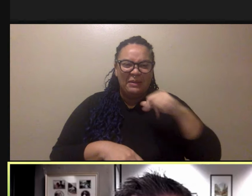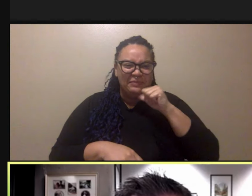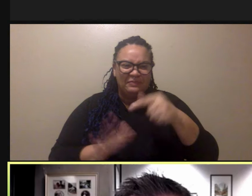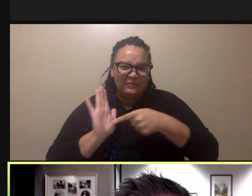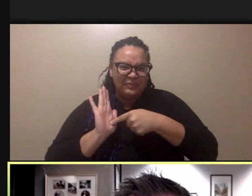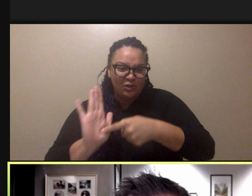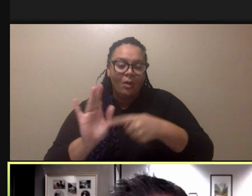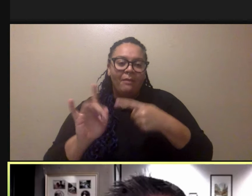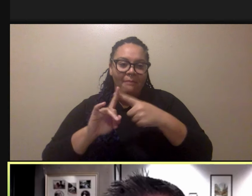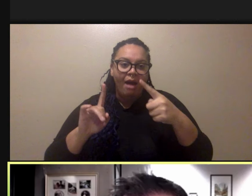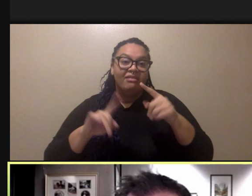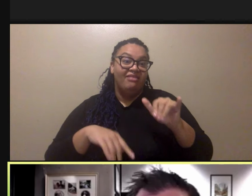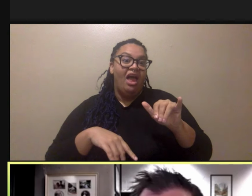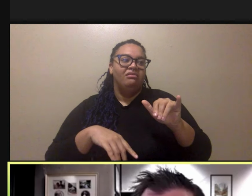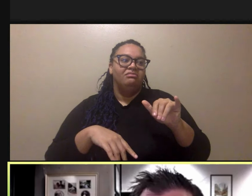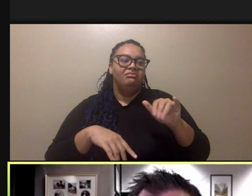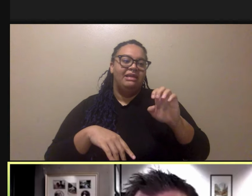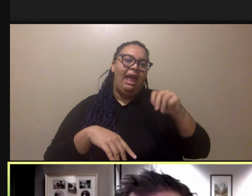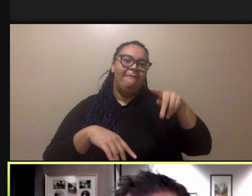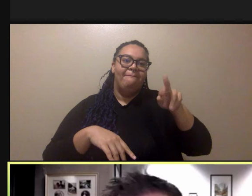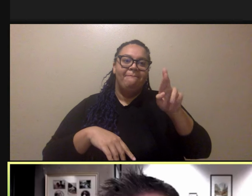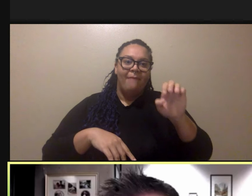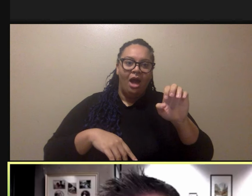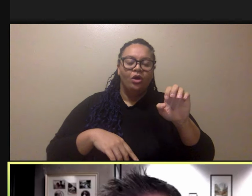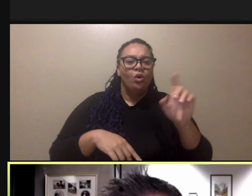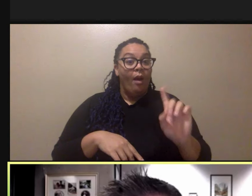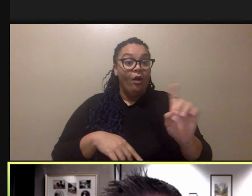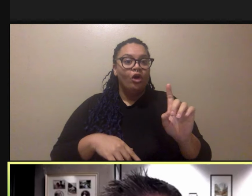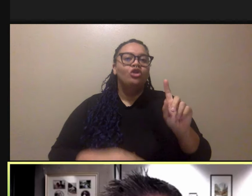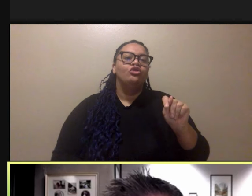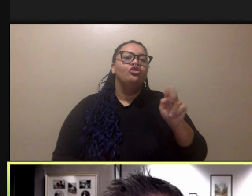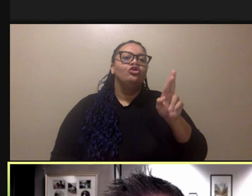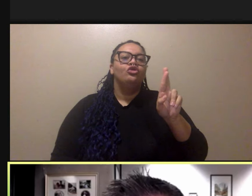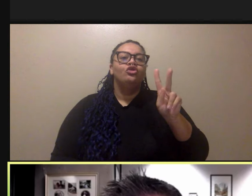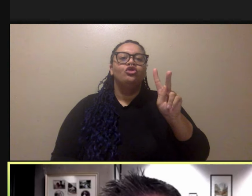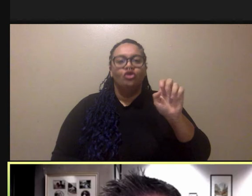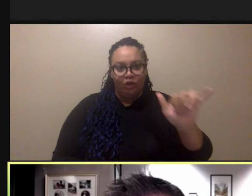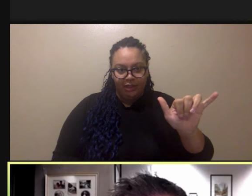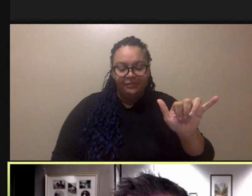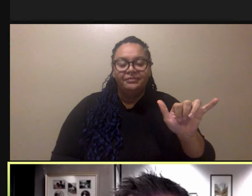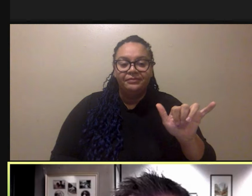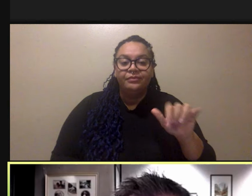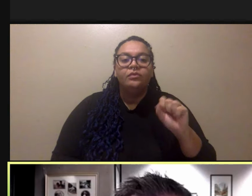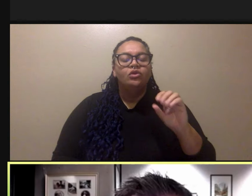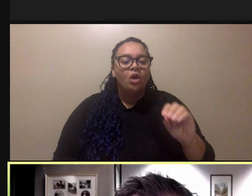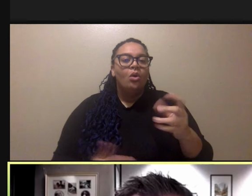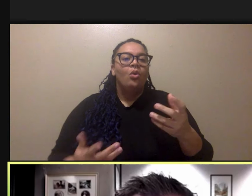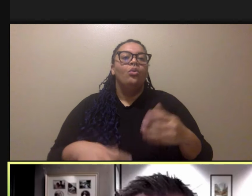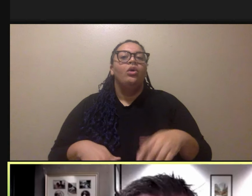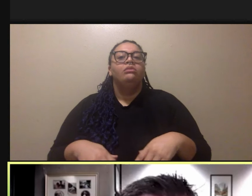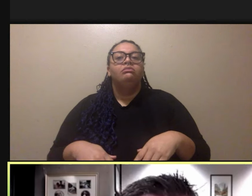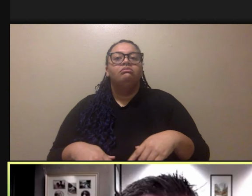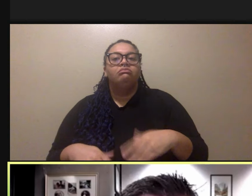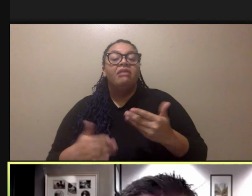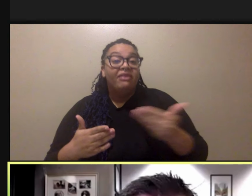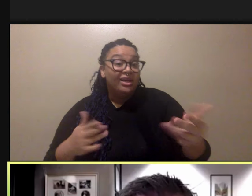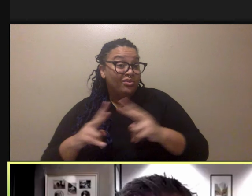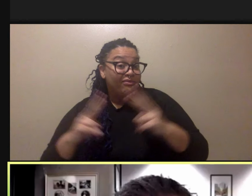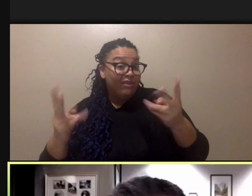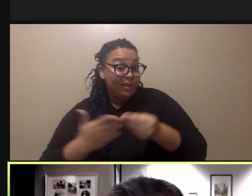based out of Turkey here and controlled much of the Mediterranean trade. And so goods were very expensive